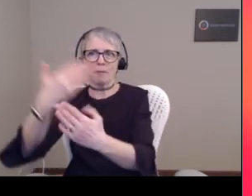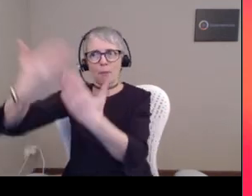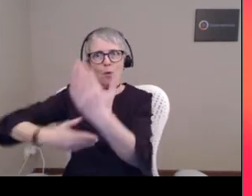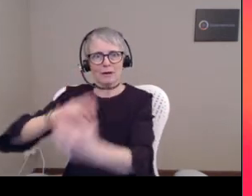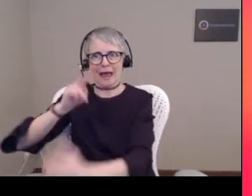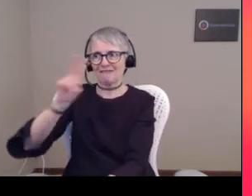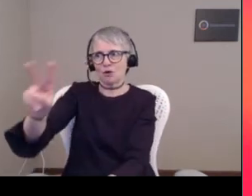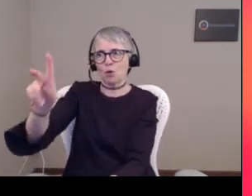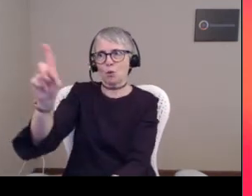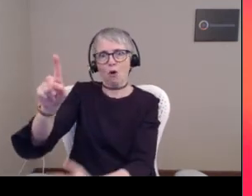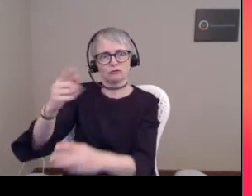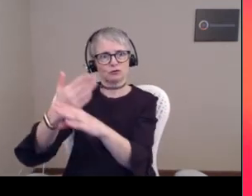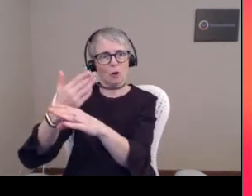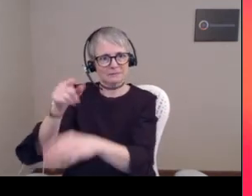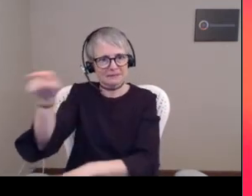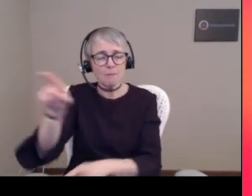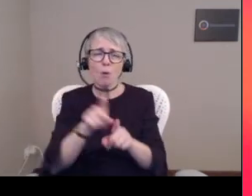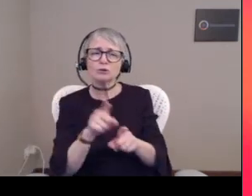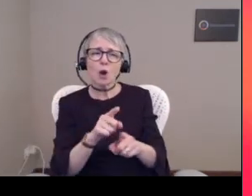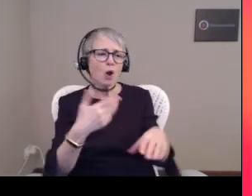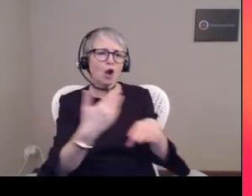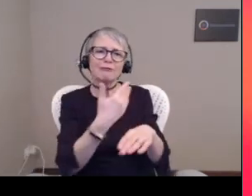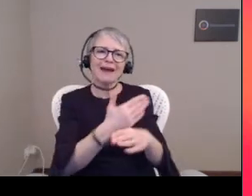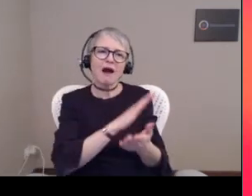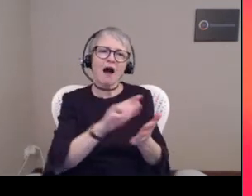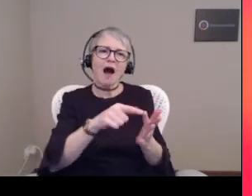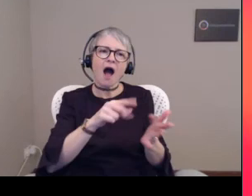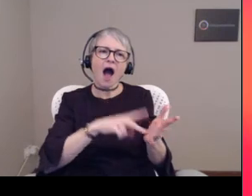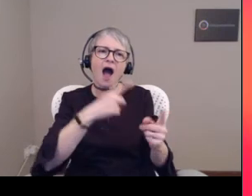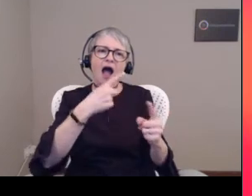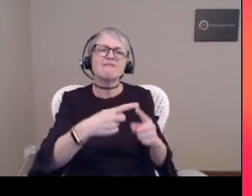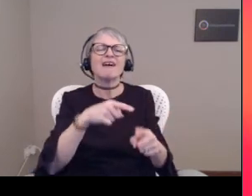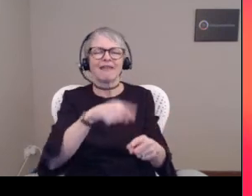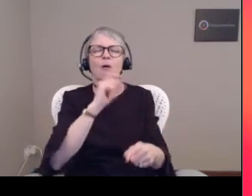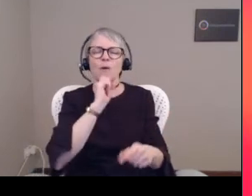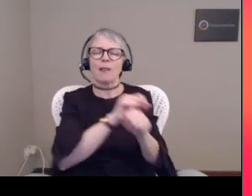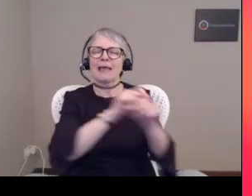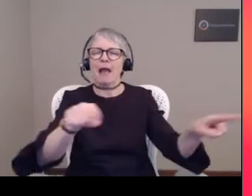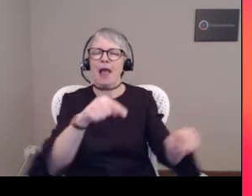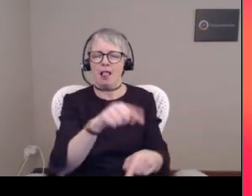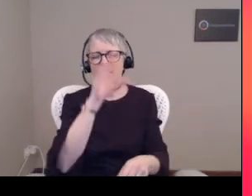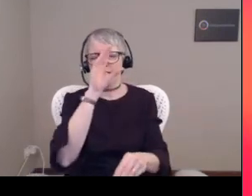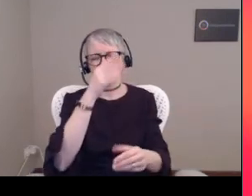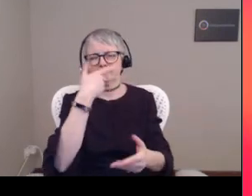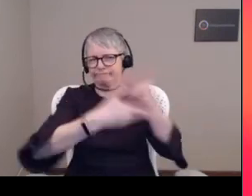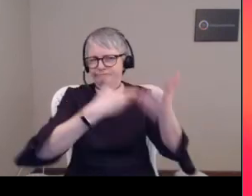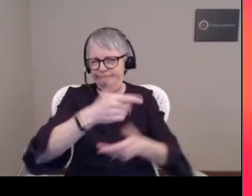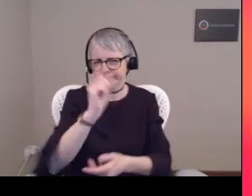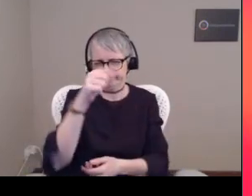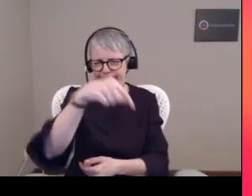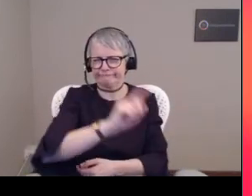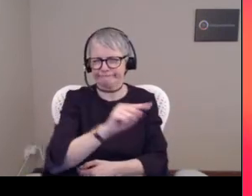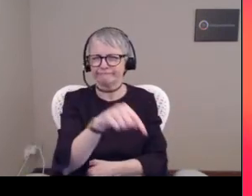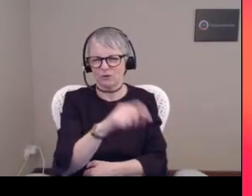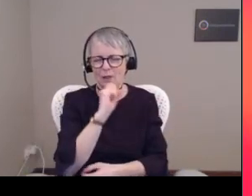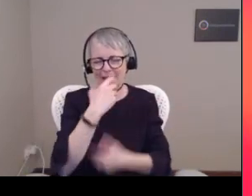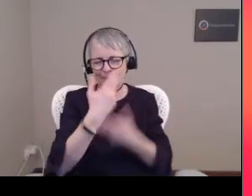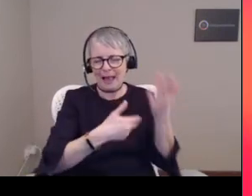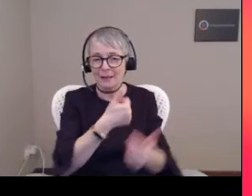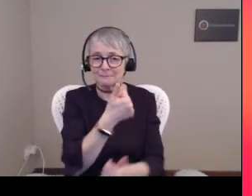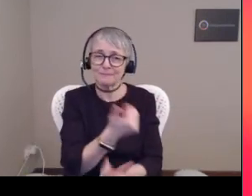the Career Hive. And as I say, if you don't know about that, you'll be receiving an email, I think tomorrow, about that. So thanks